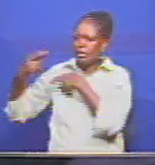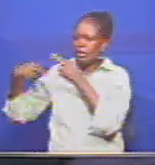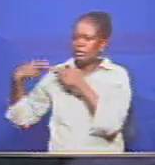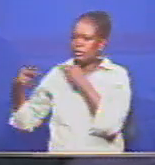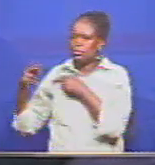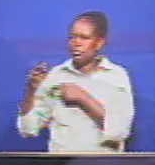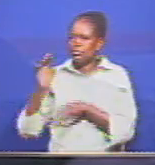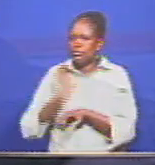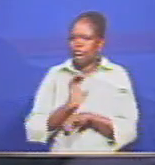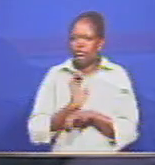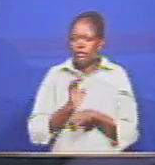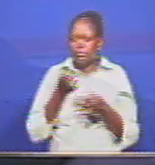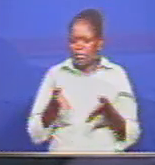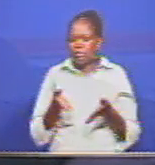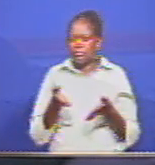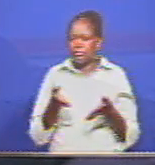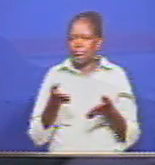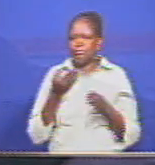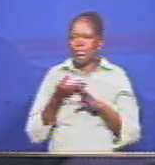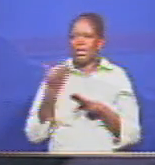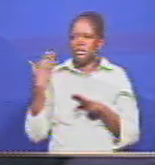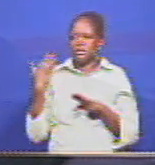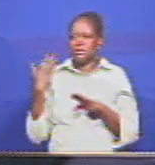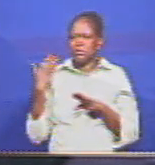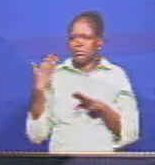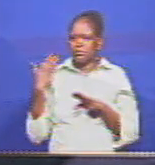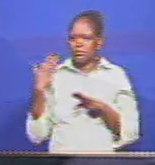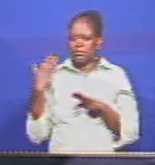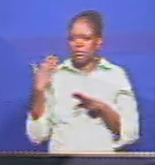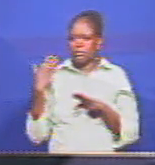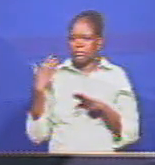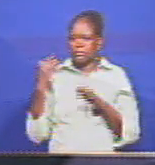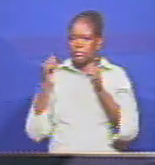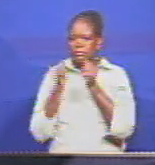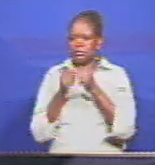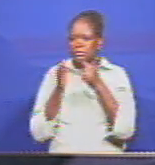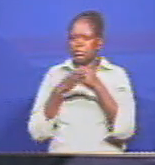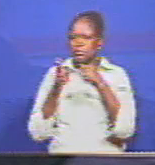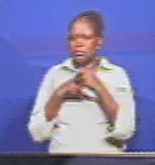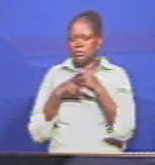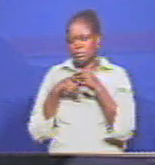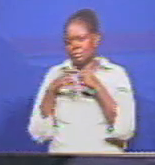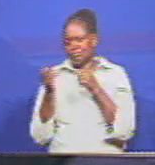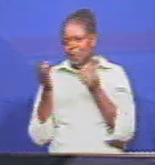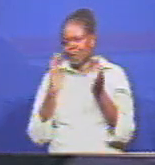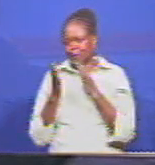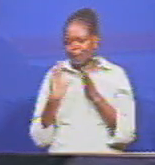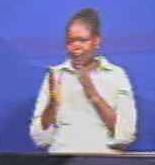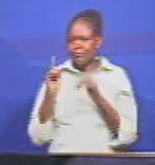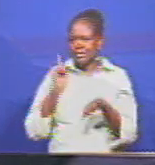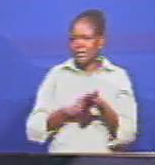our presence here. And I have to go back in the 1970s, mm-hmm.